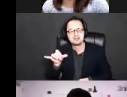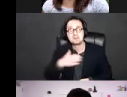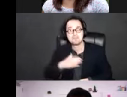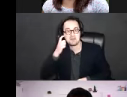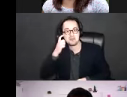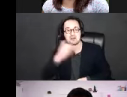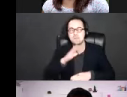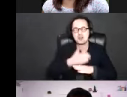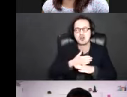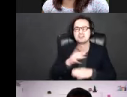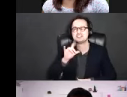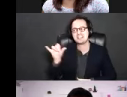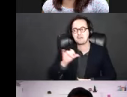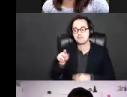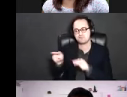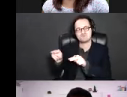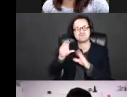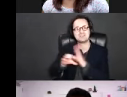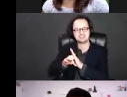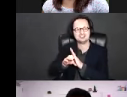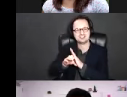my daughter's brain as we stare at this picture of a rabbit.